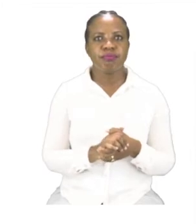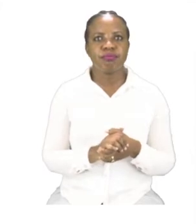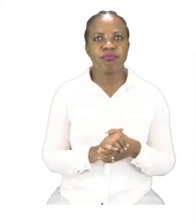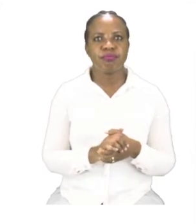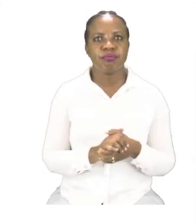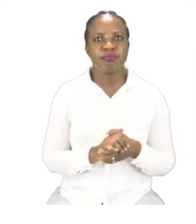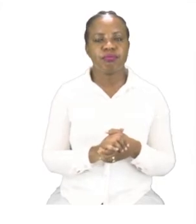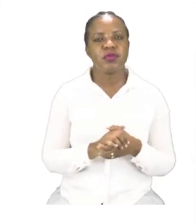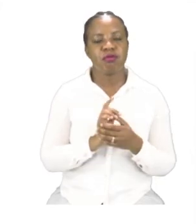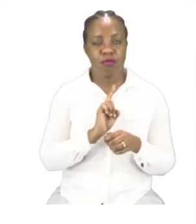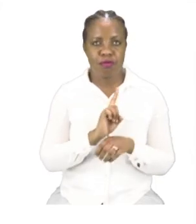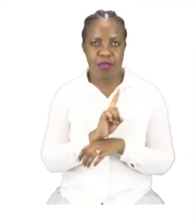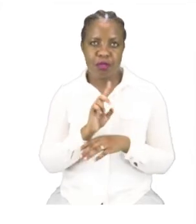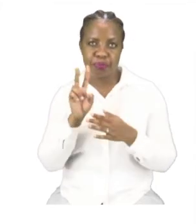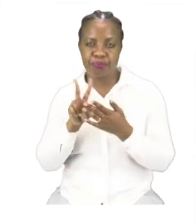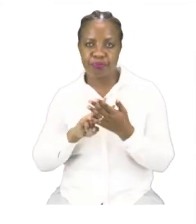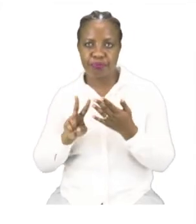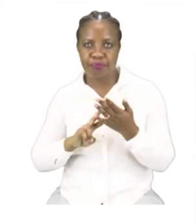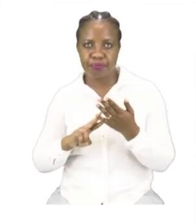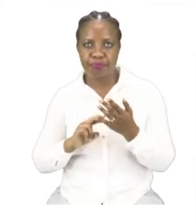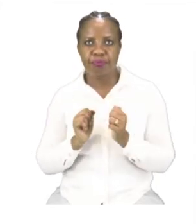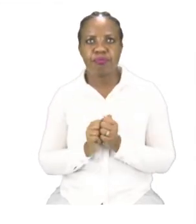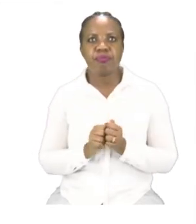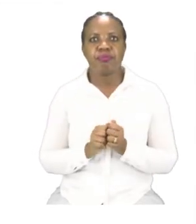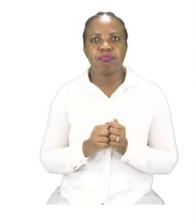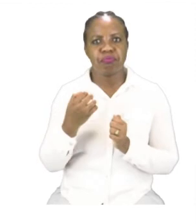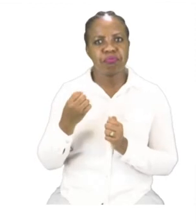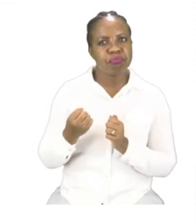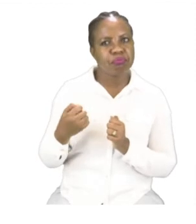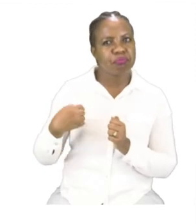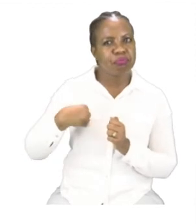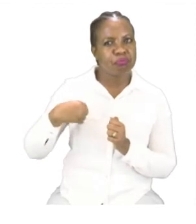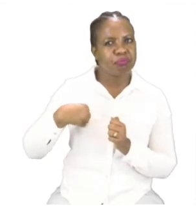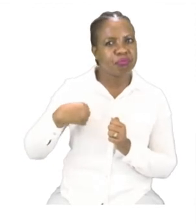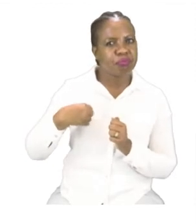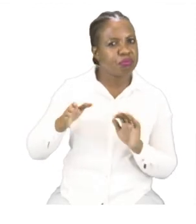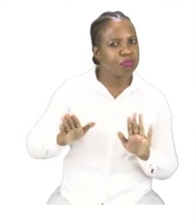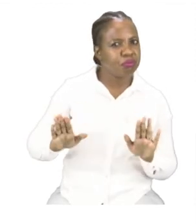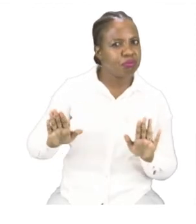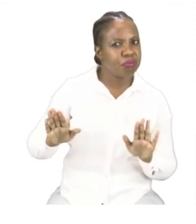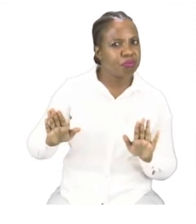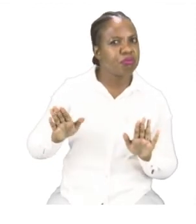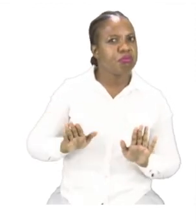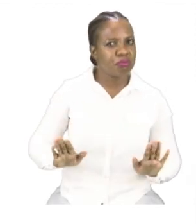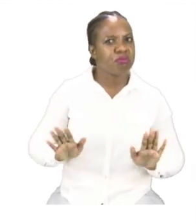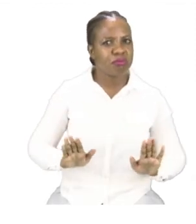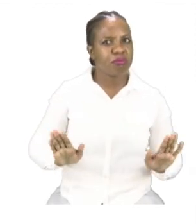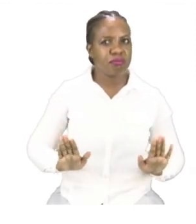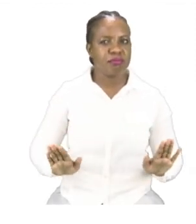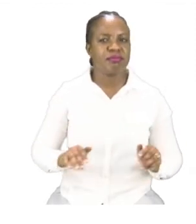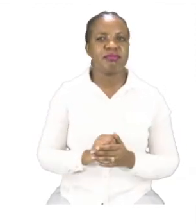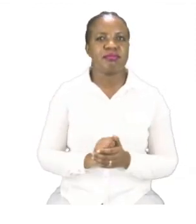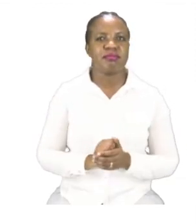his story. We have a boy here, and is it a boy or a girl? It is a girl. And